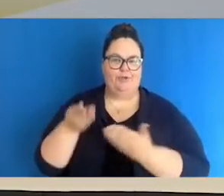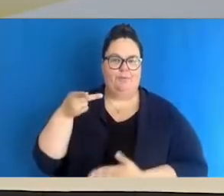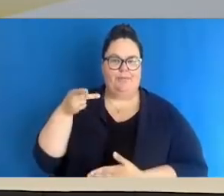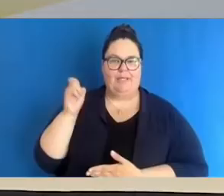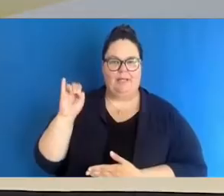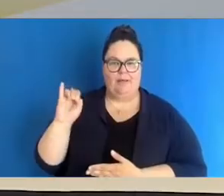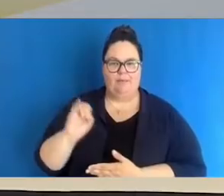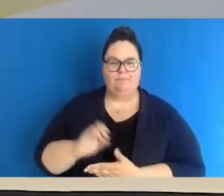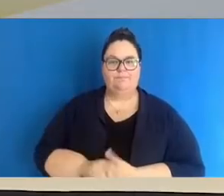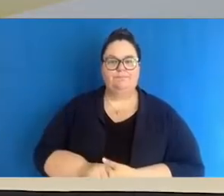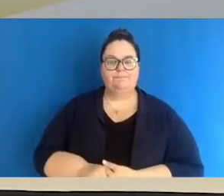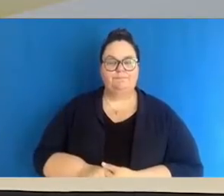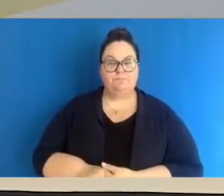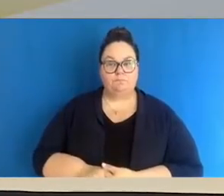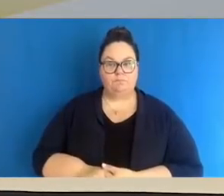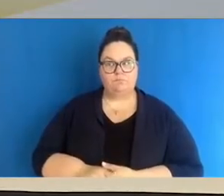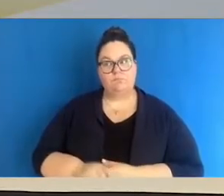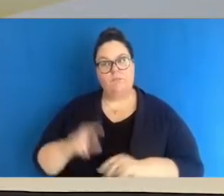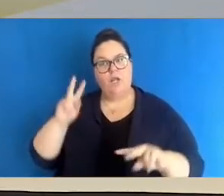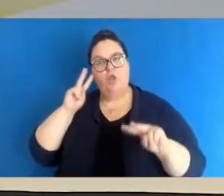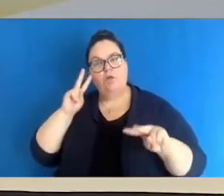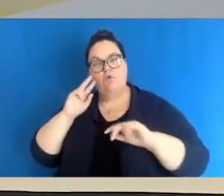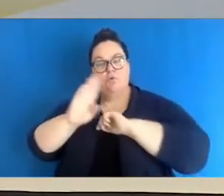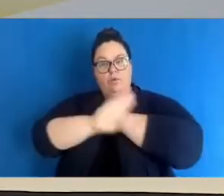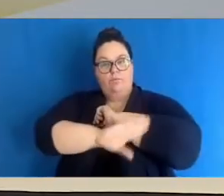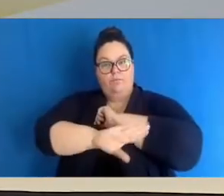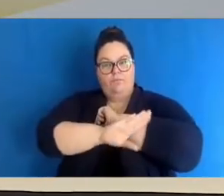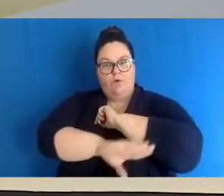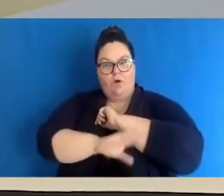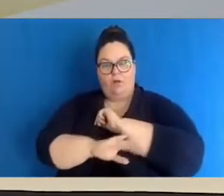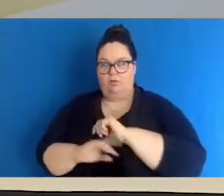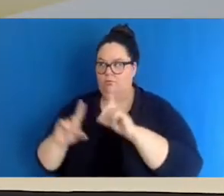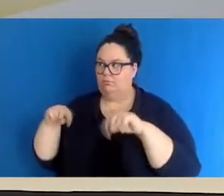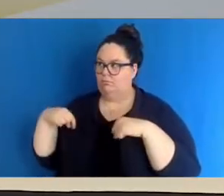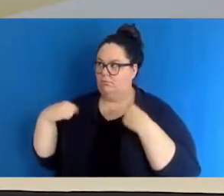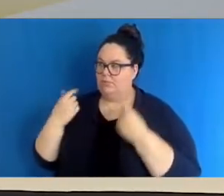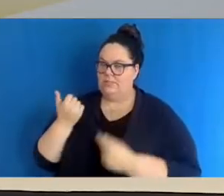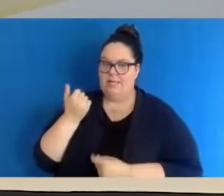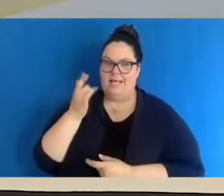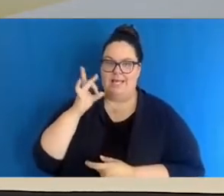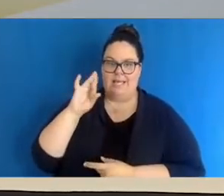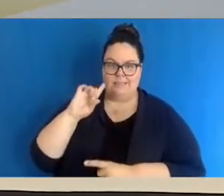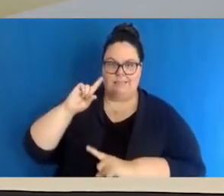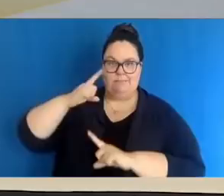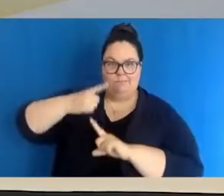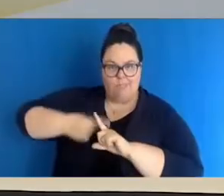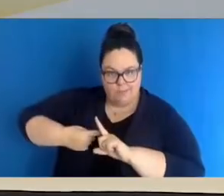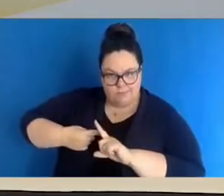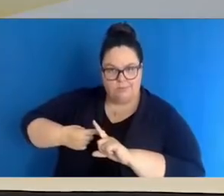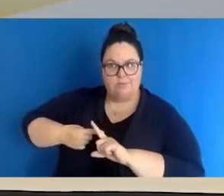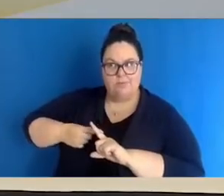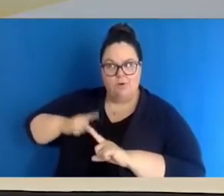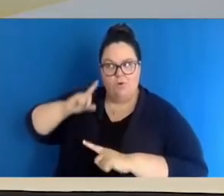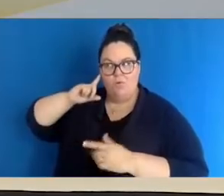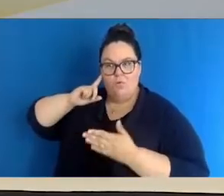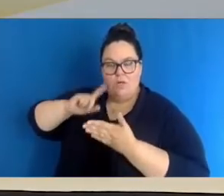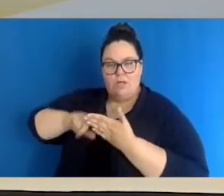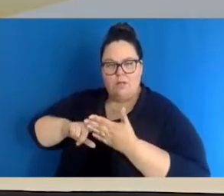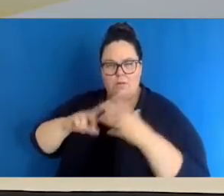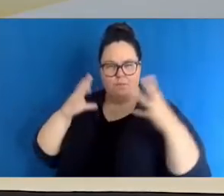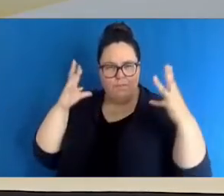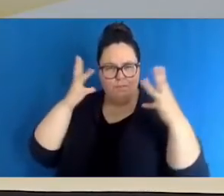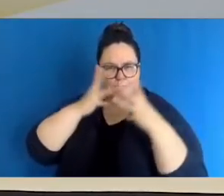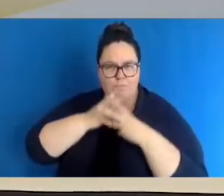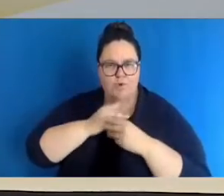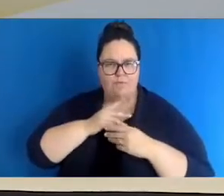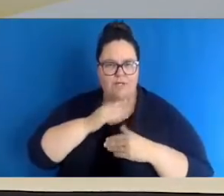As we look ahead to the fall, 18 months into this global pandemic, we have witnessed many beautiful acts